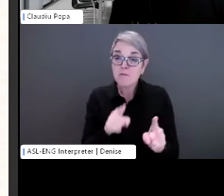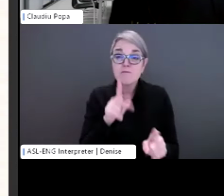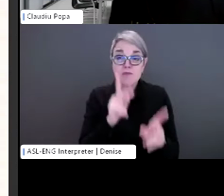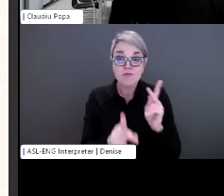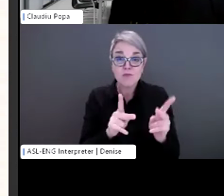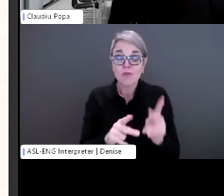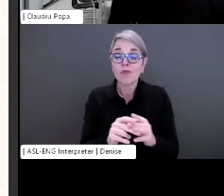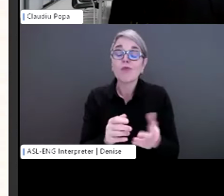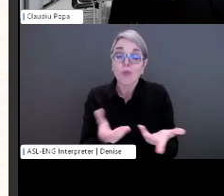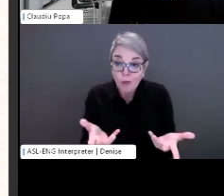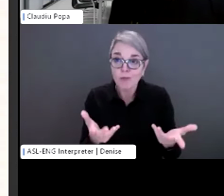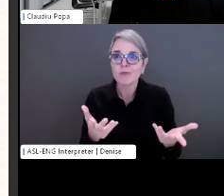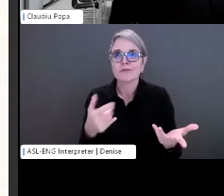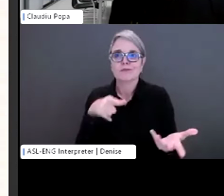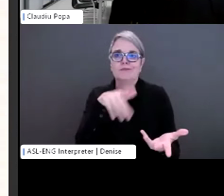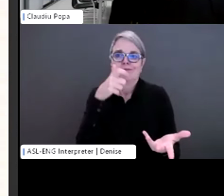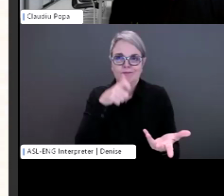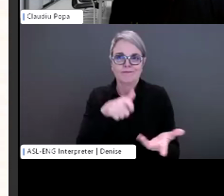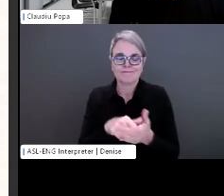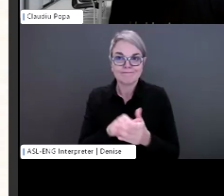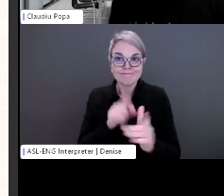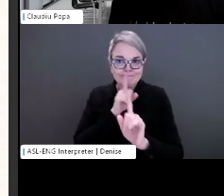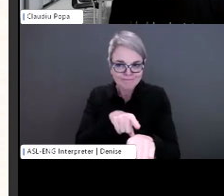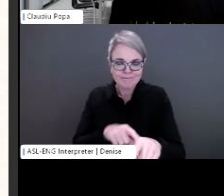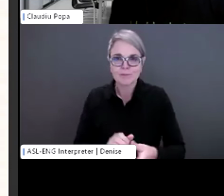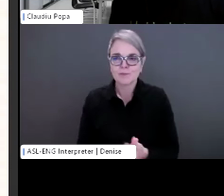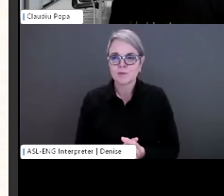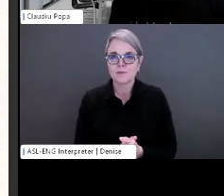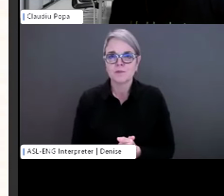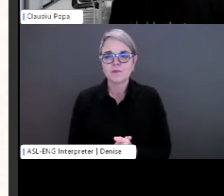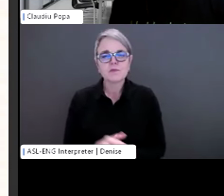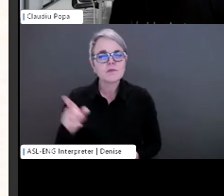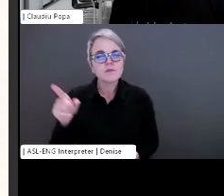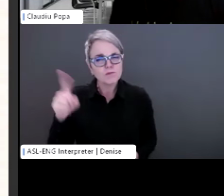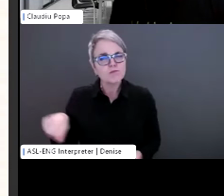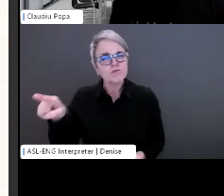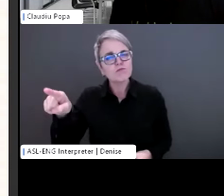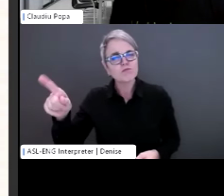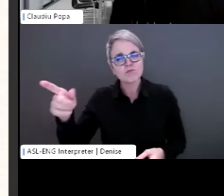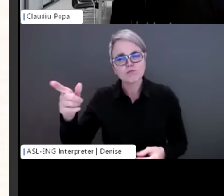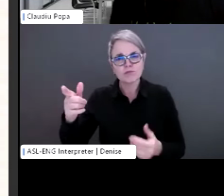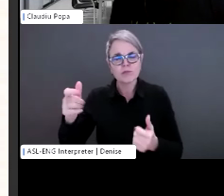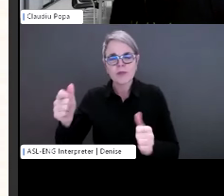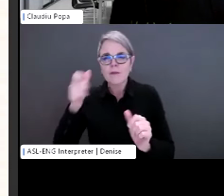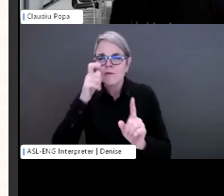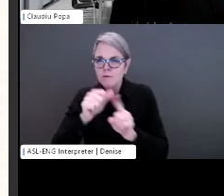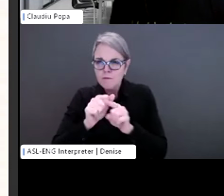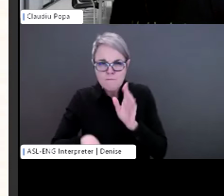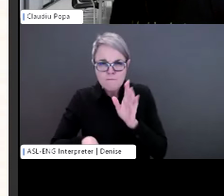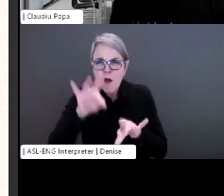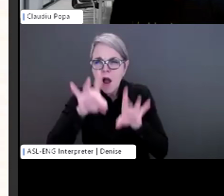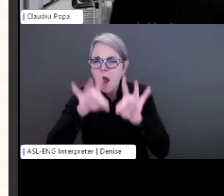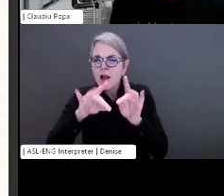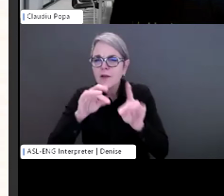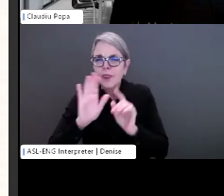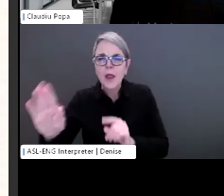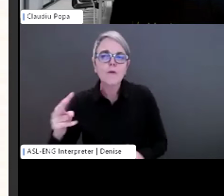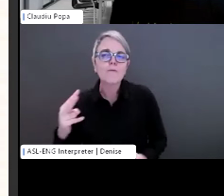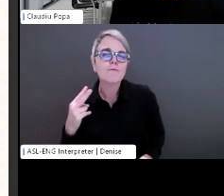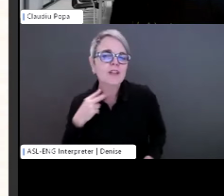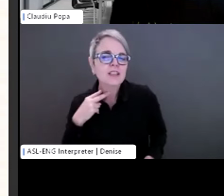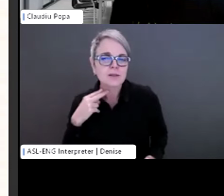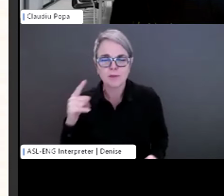there are different ways to get access to a list of victims or mark. And one of them is to simply